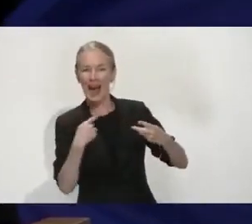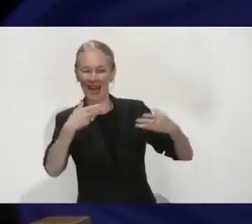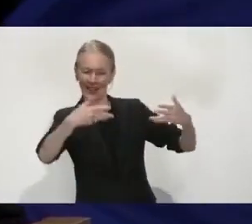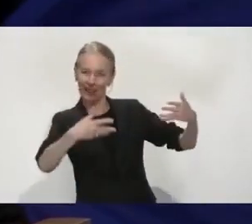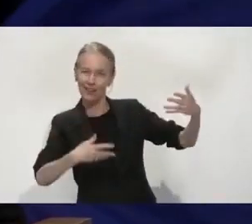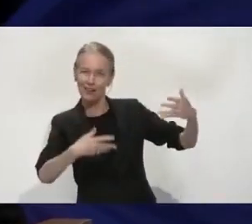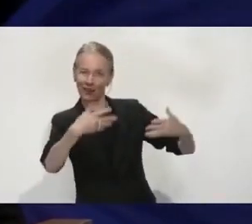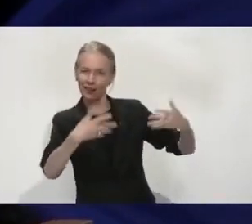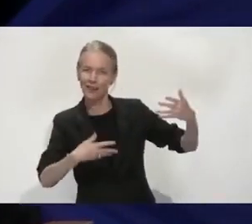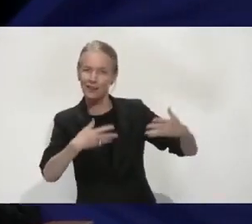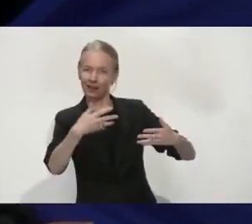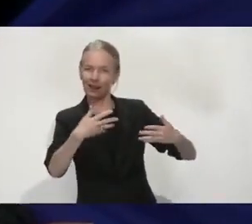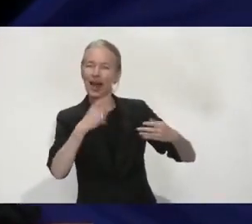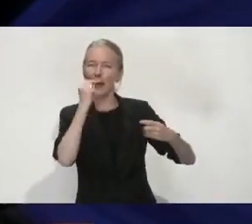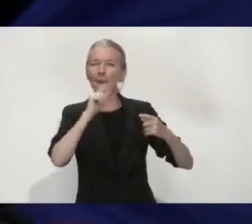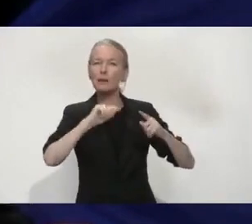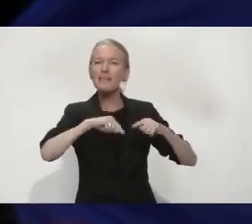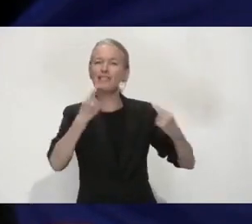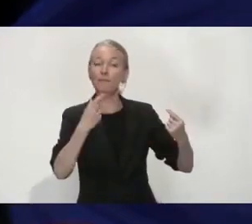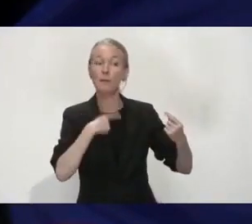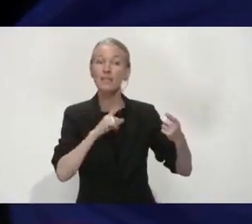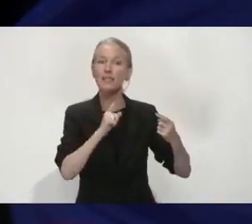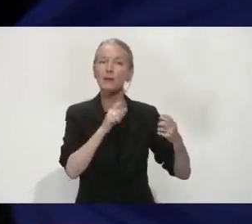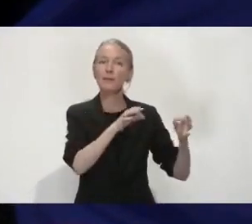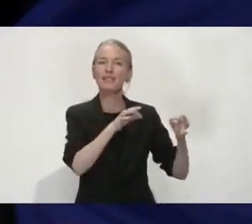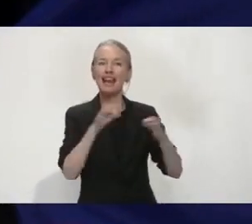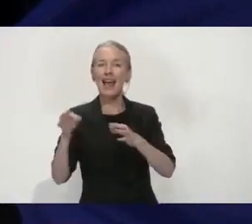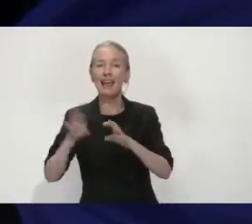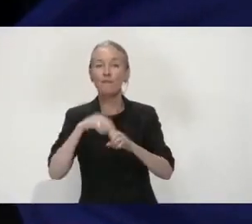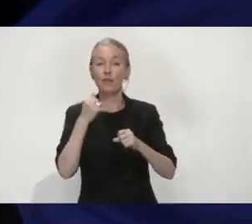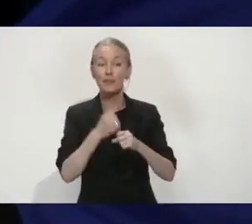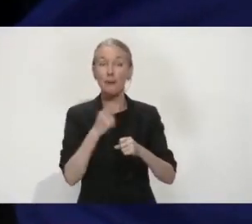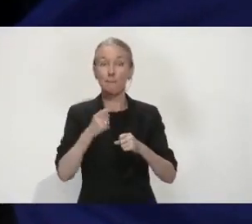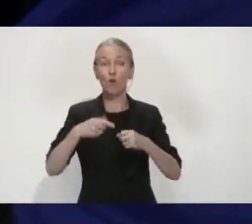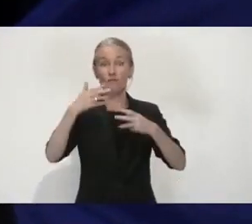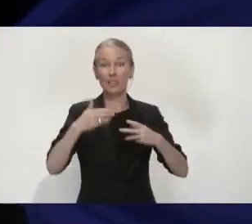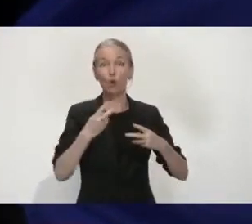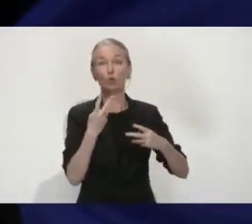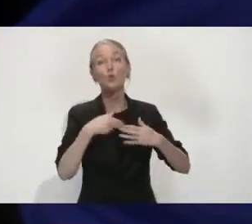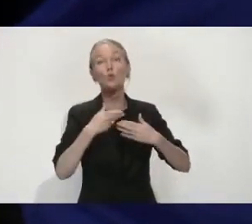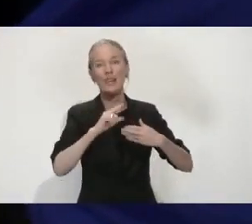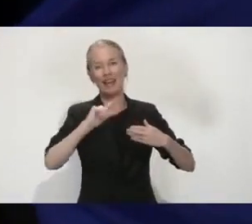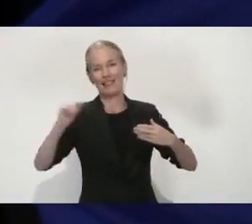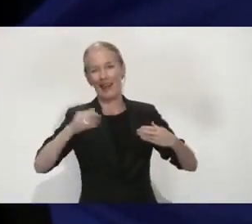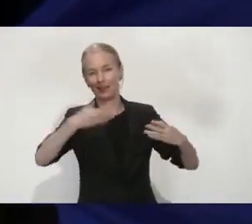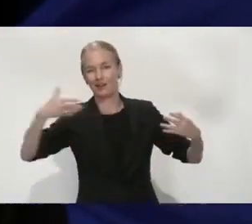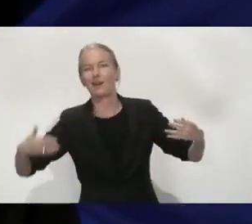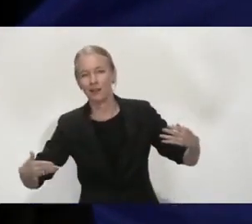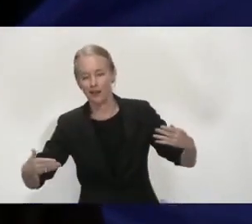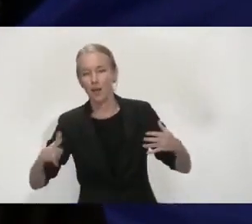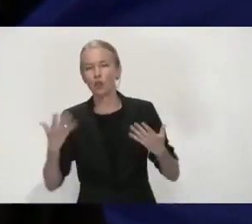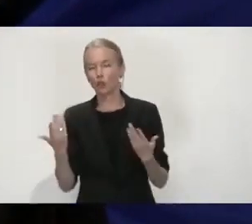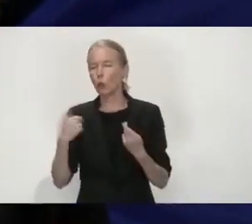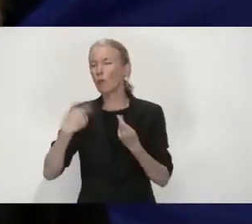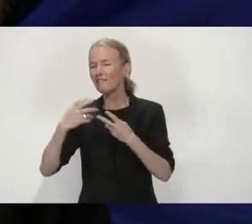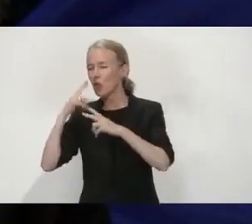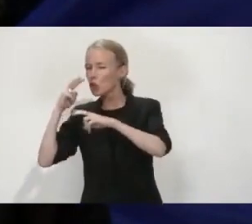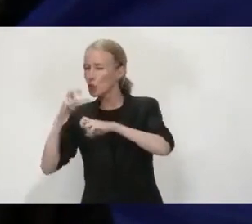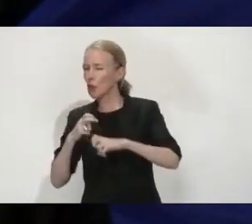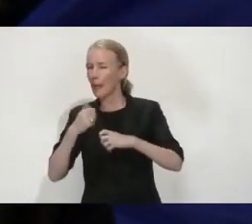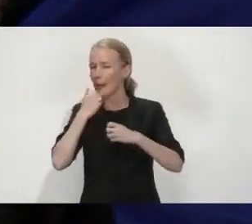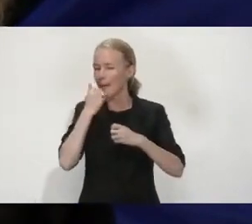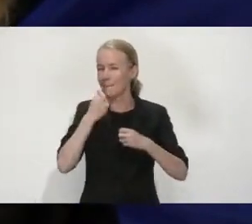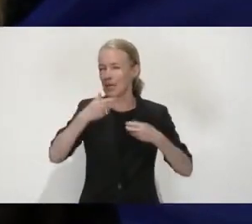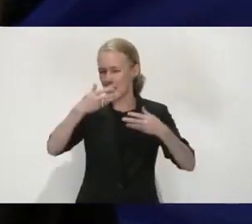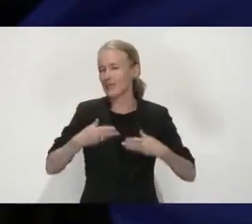not have been captured in the data. It wasn't caught up with in the data. So we've gone back and done a further interrogation of all of that